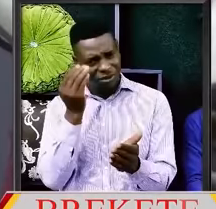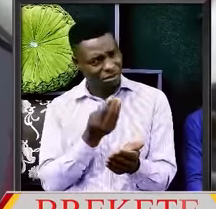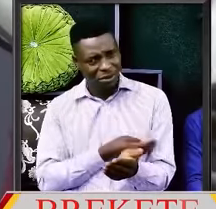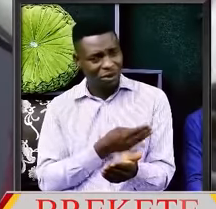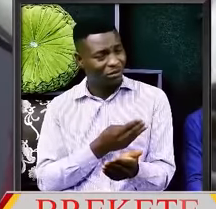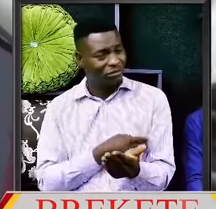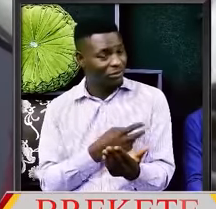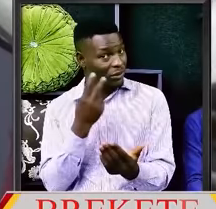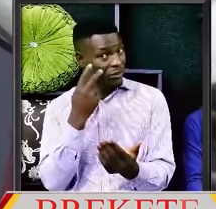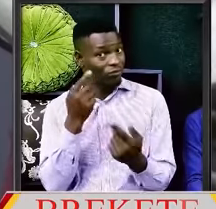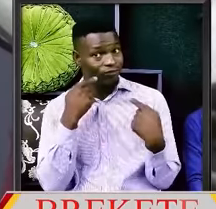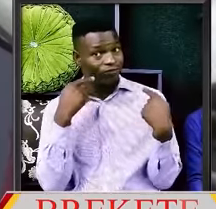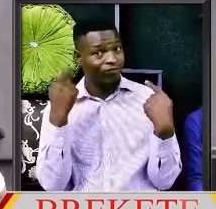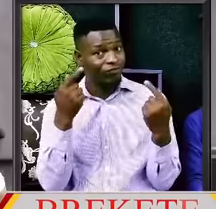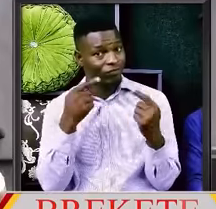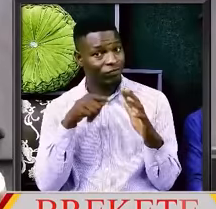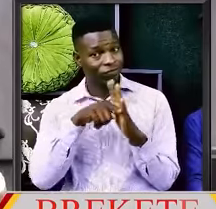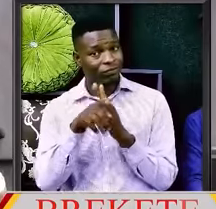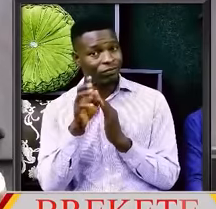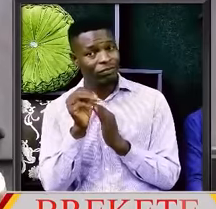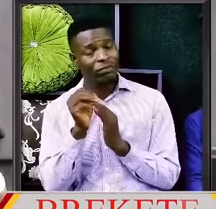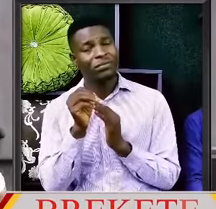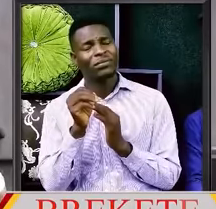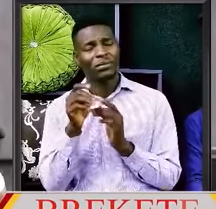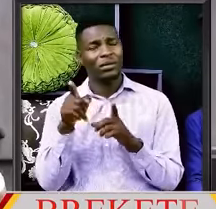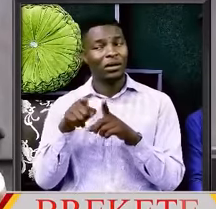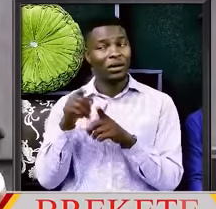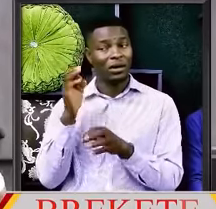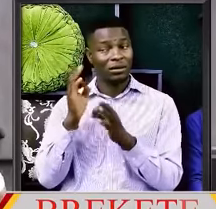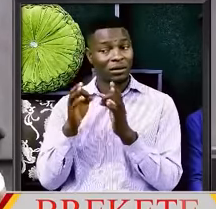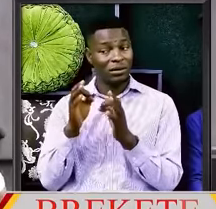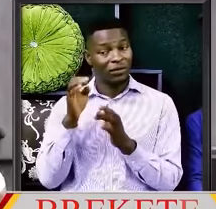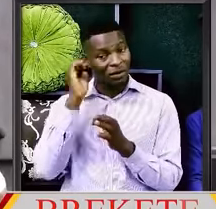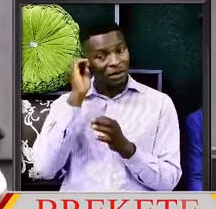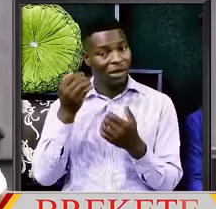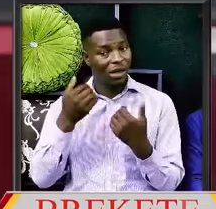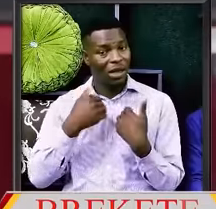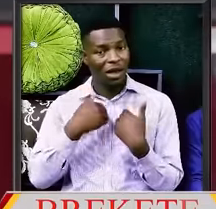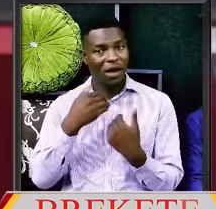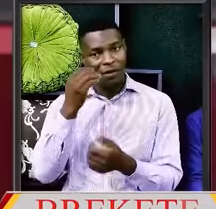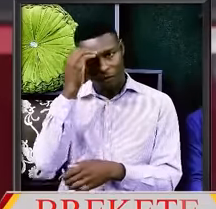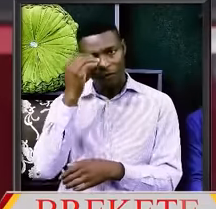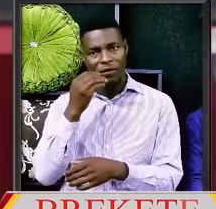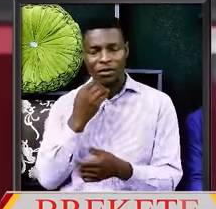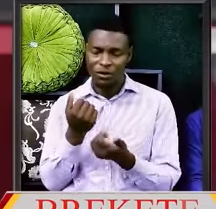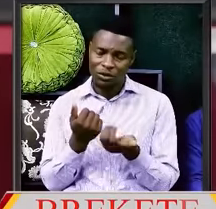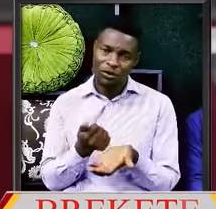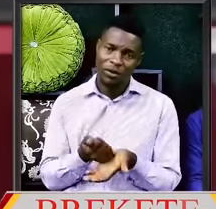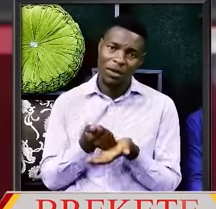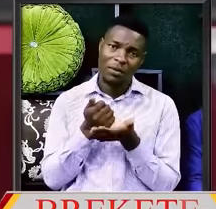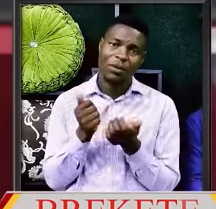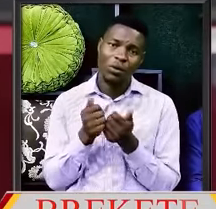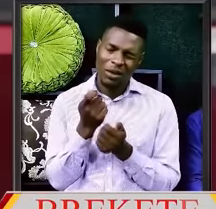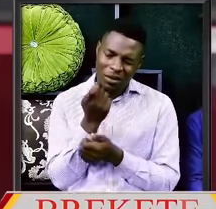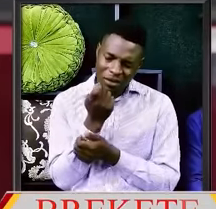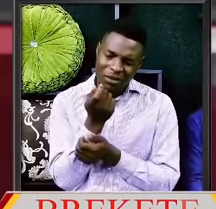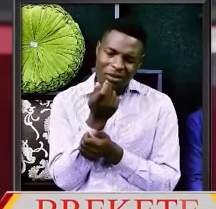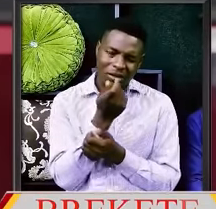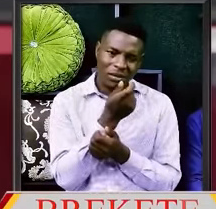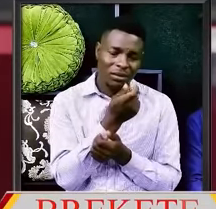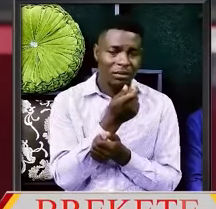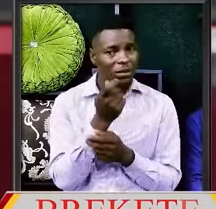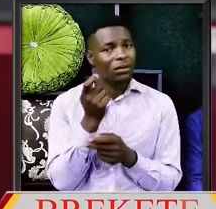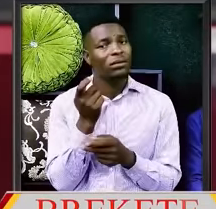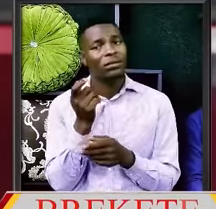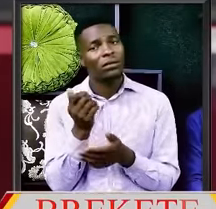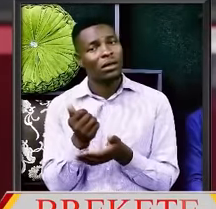ugly. I hear that this boy gets orphanage where they help with the little one where you go feel help. Who will have those people now?